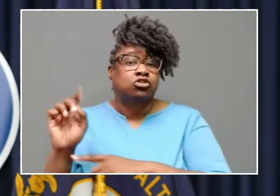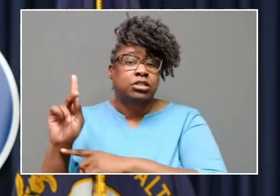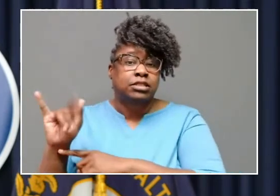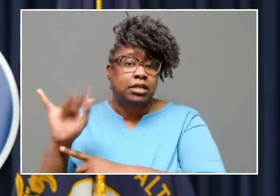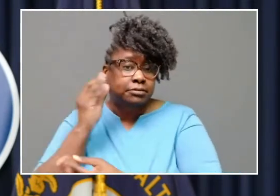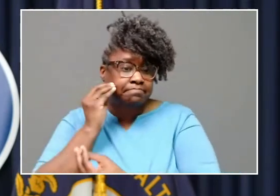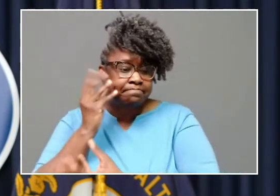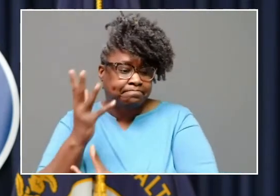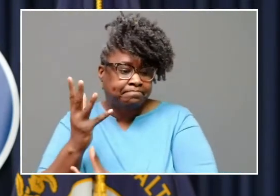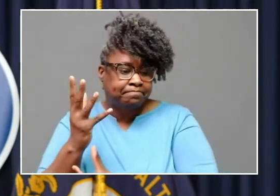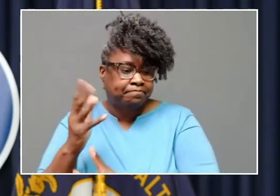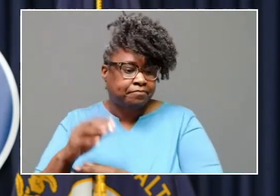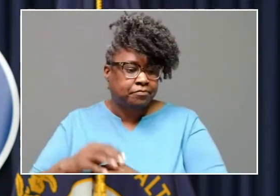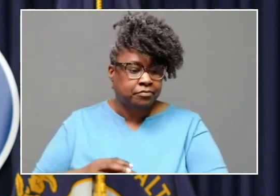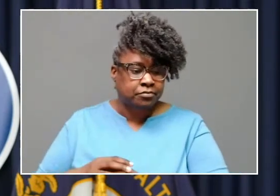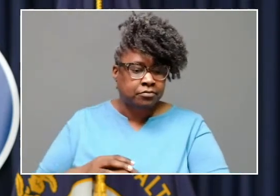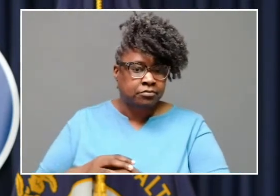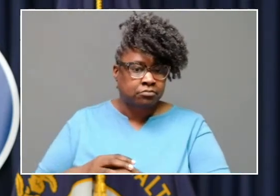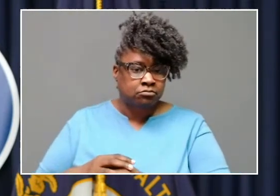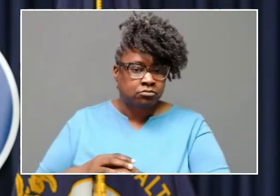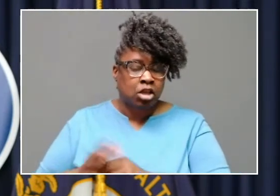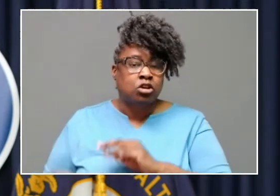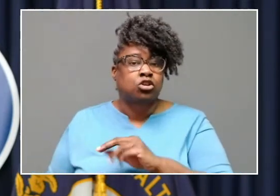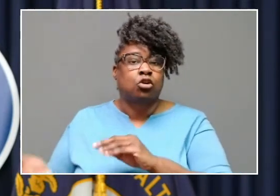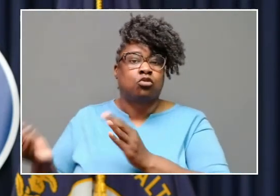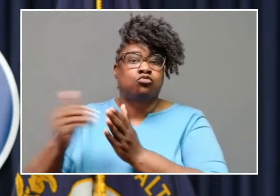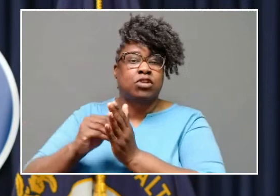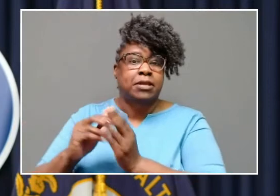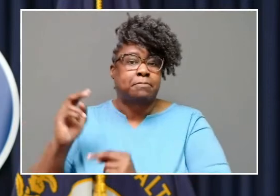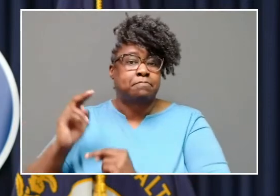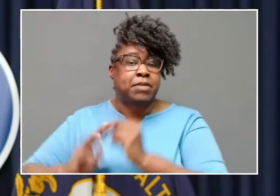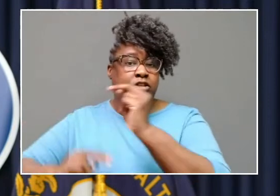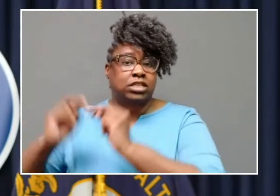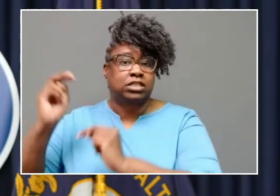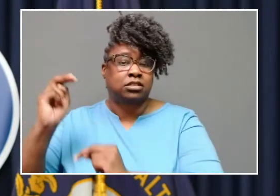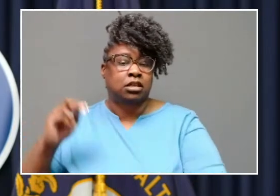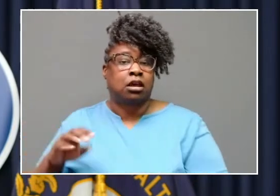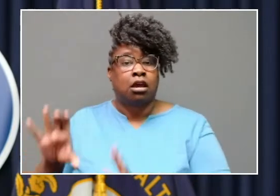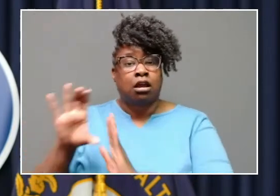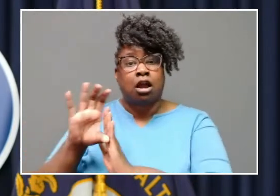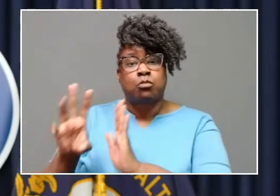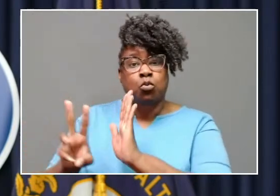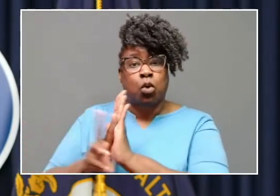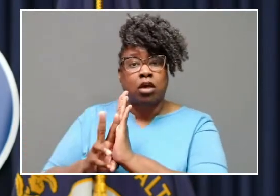on rebuilding to date, the Commonwealth Sheltering Program has